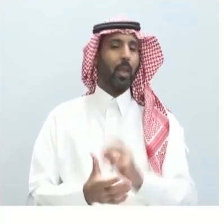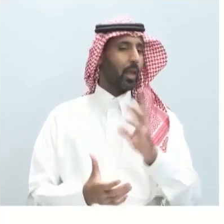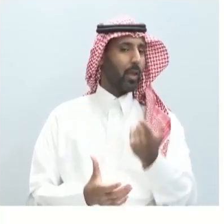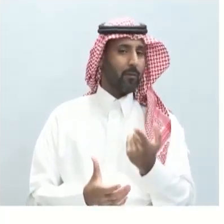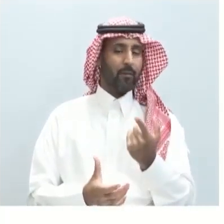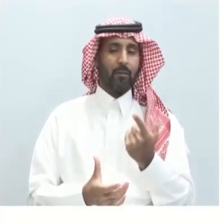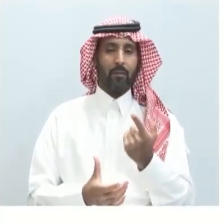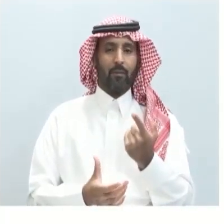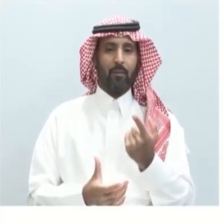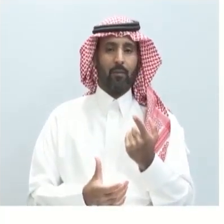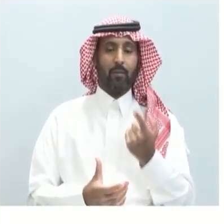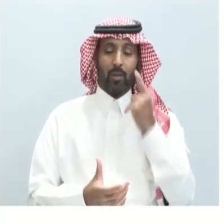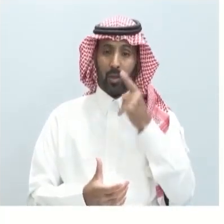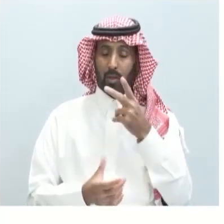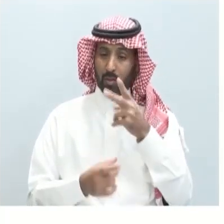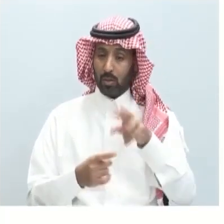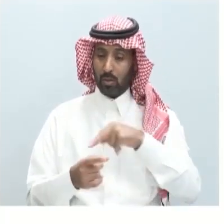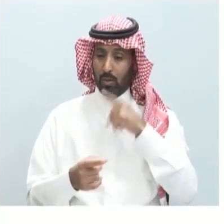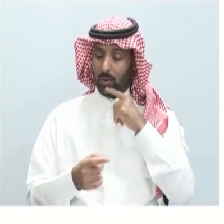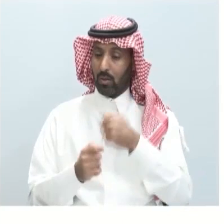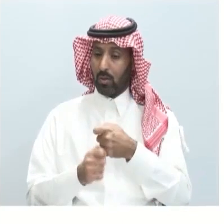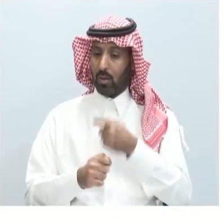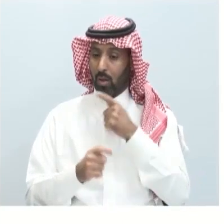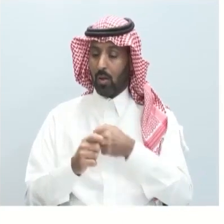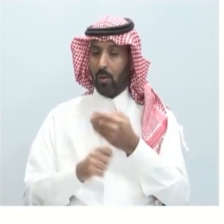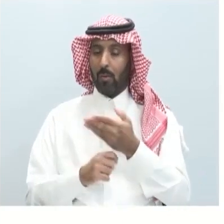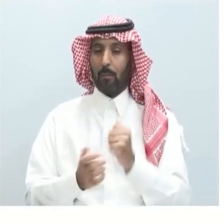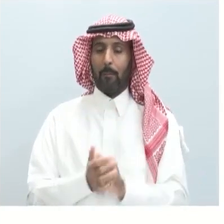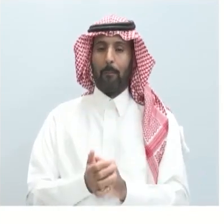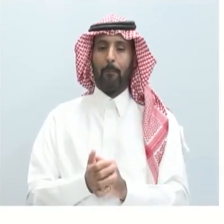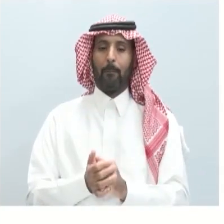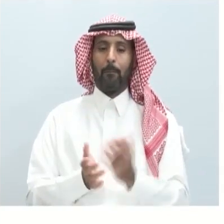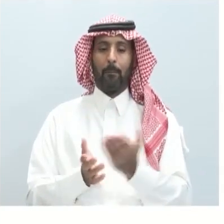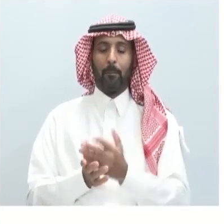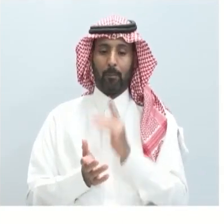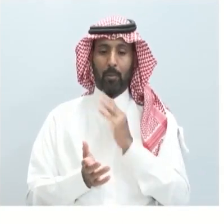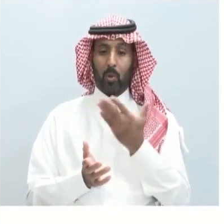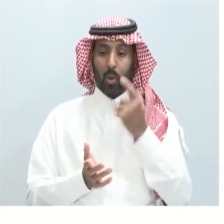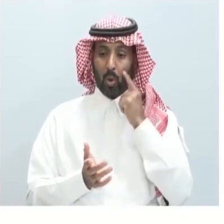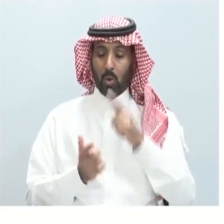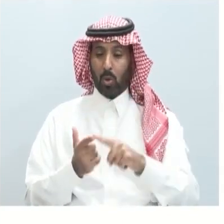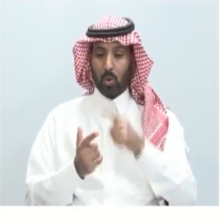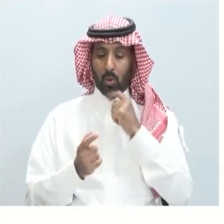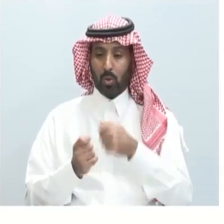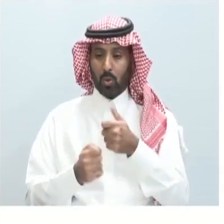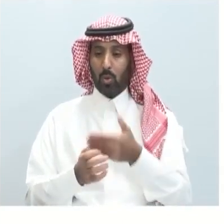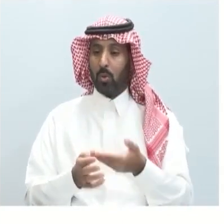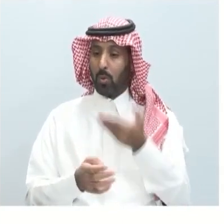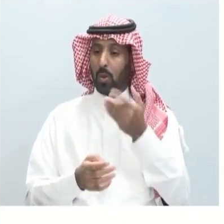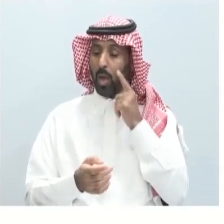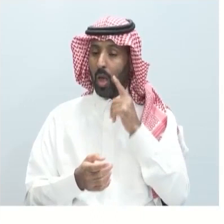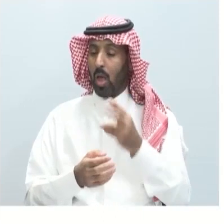will the renewed business environment benefit the economy? How will the renewed business